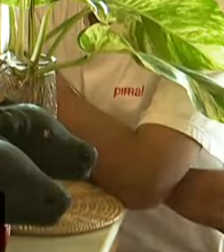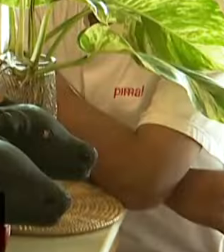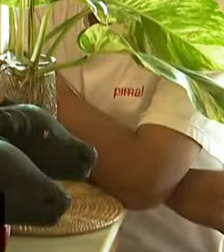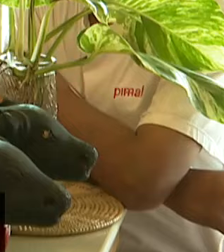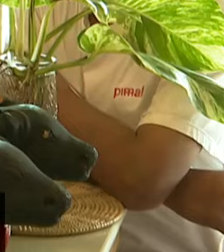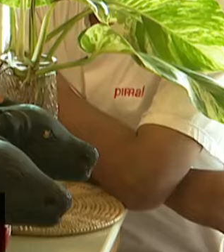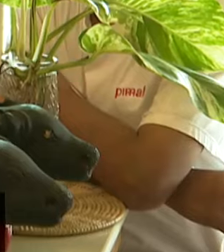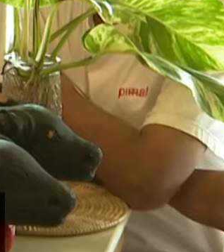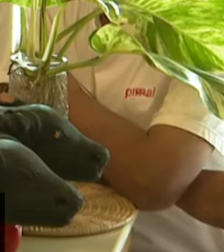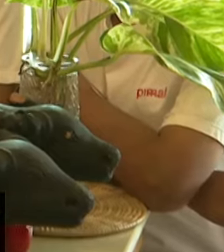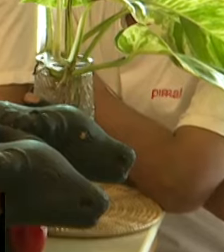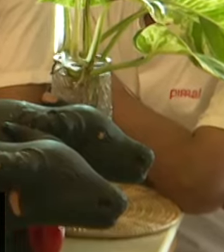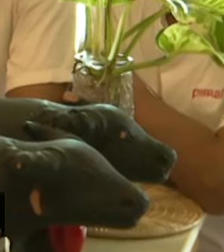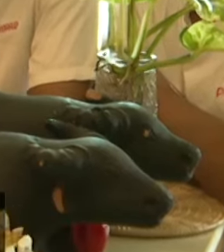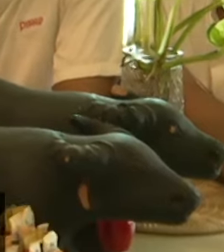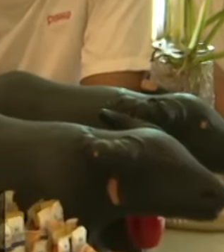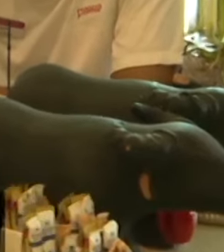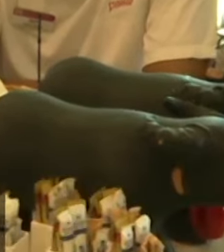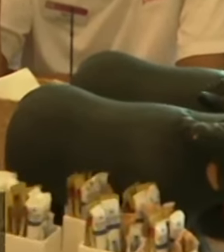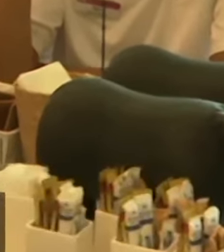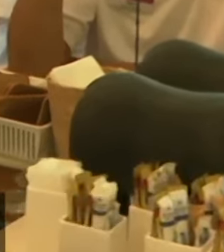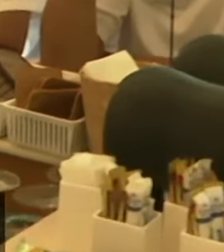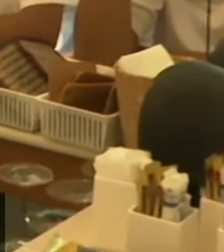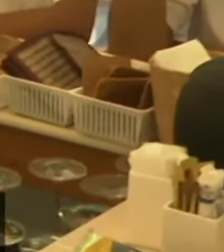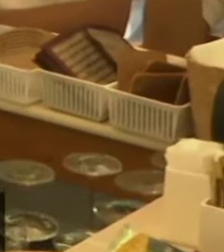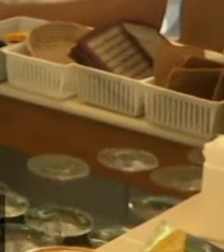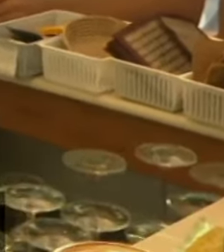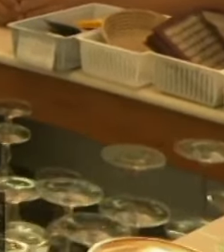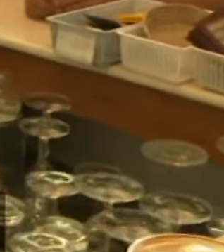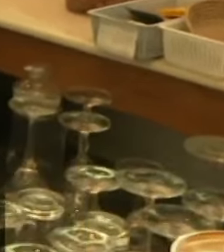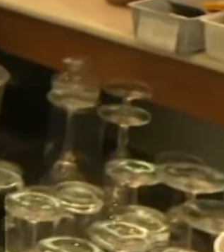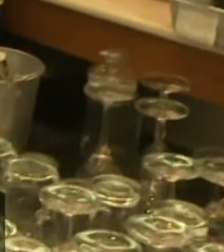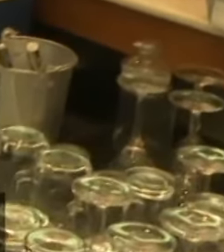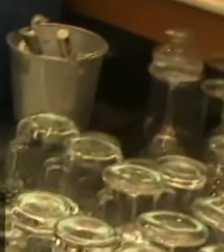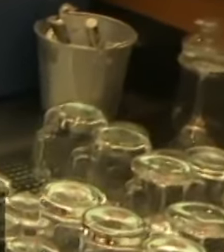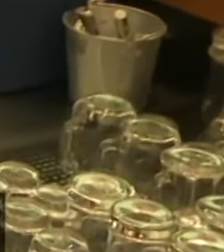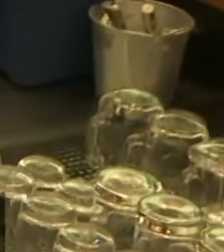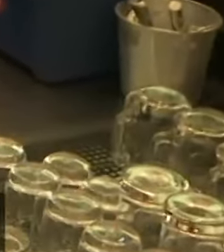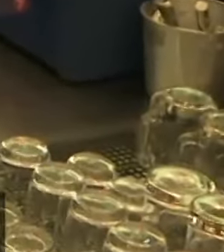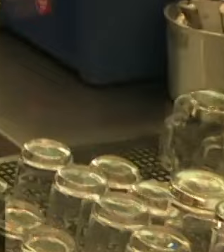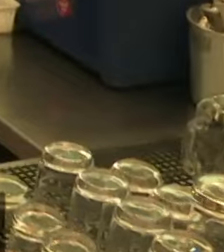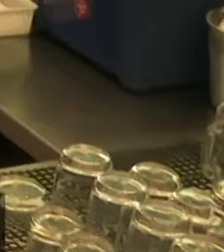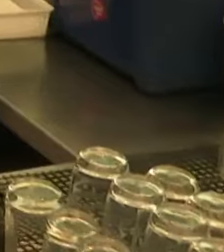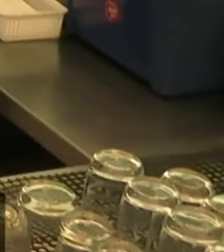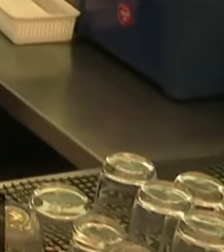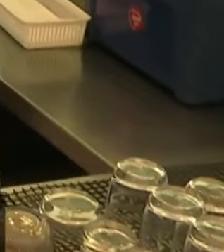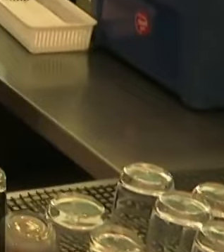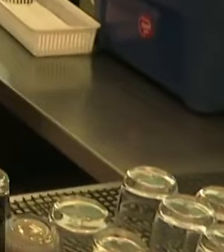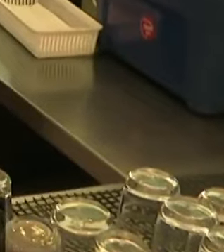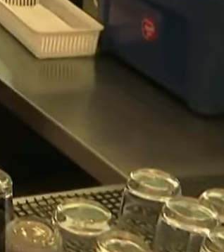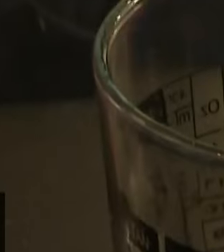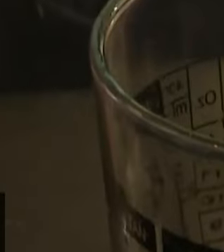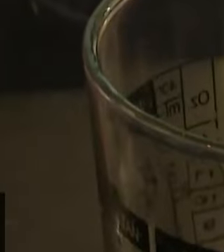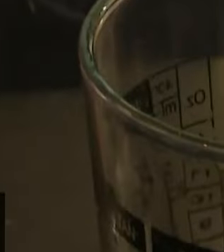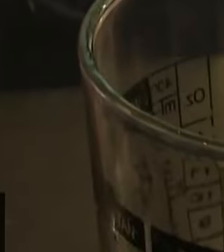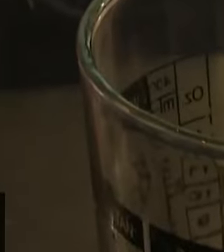to speak. And we have also English. Three days a week, we are teaching them English, practical